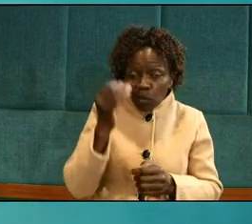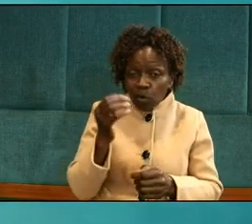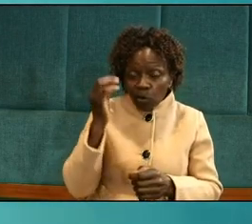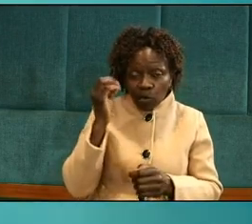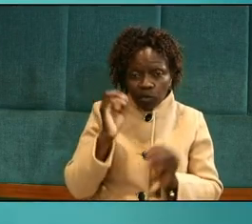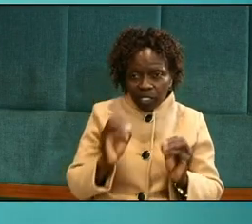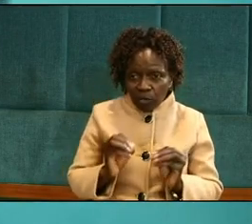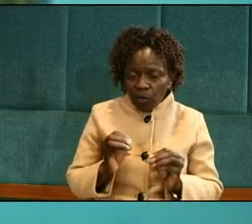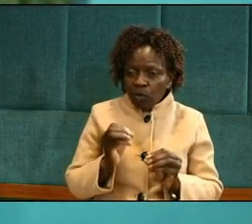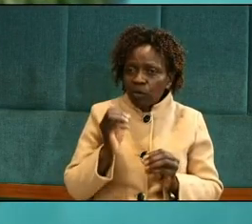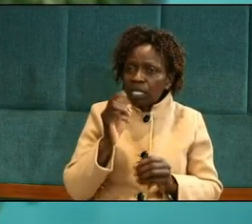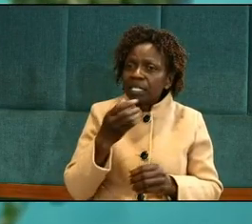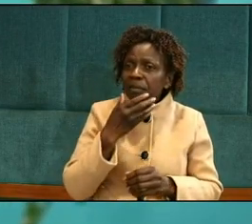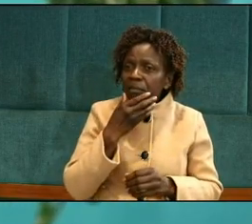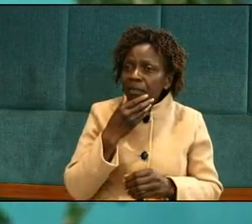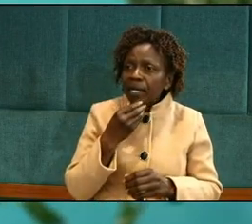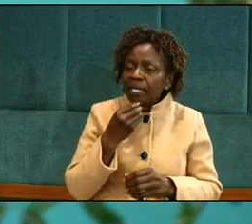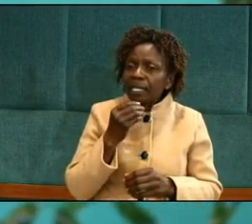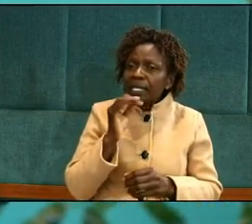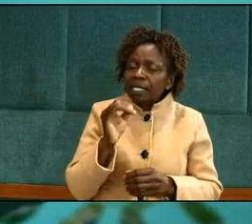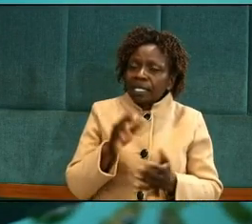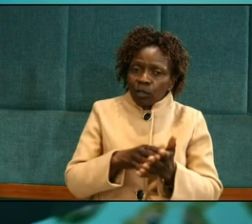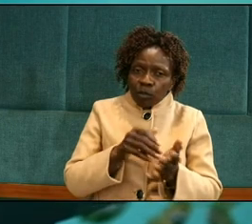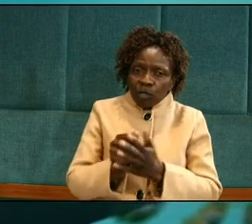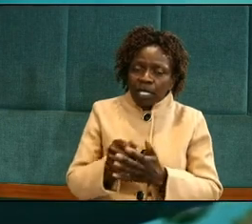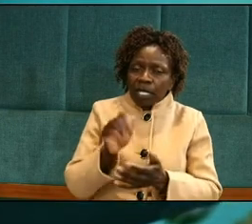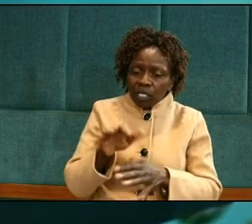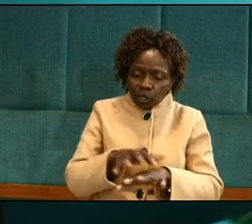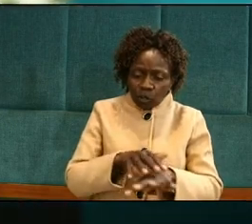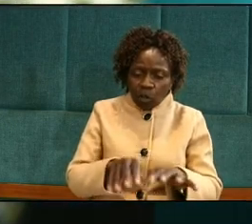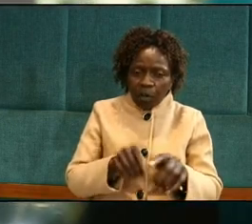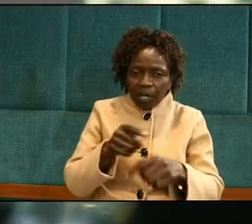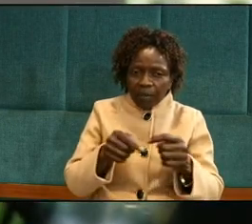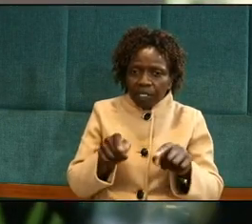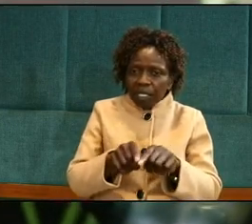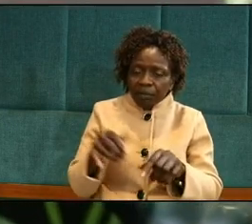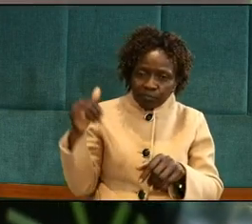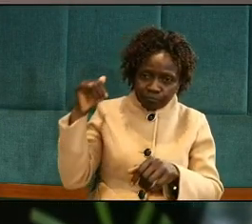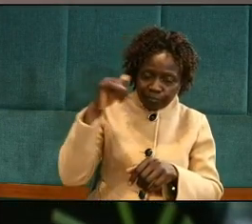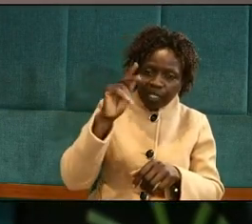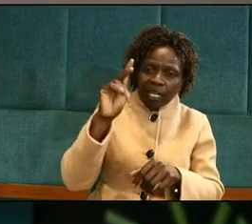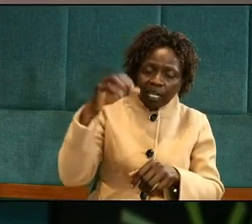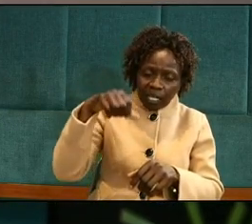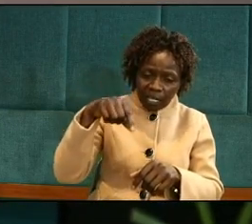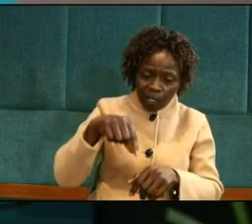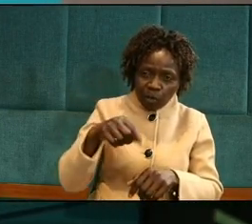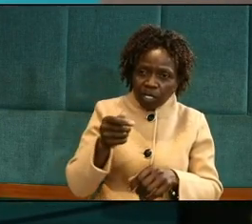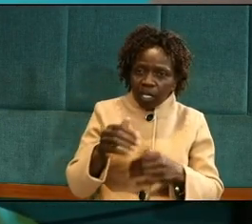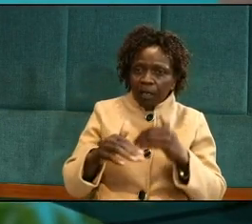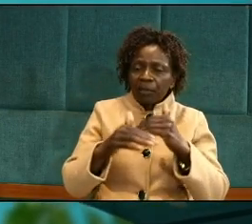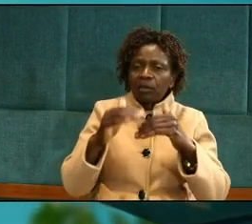that in this man destroying his soul and his shoe becoming like KQ, he is actually building